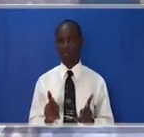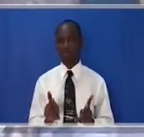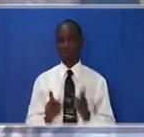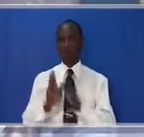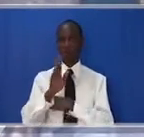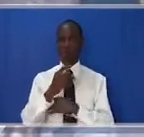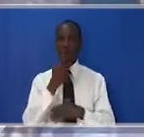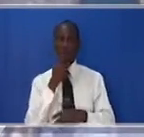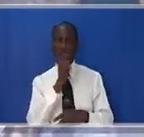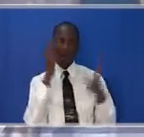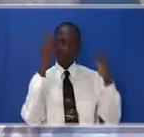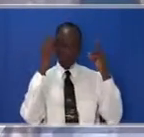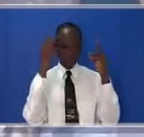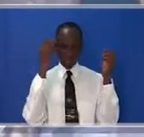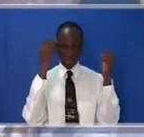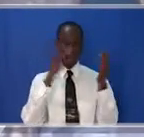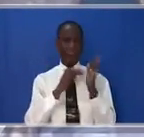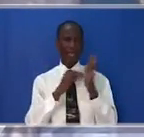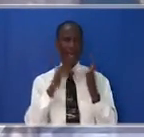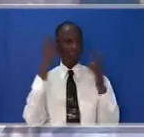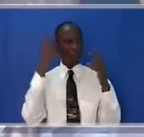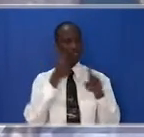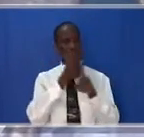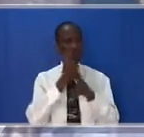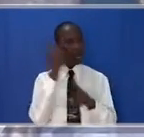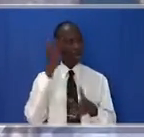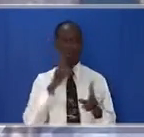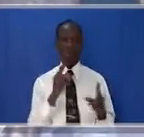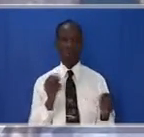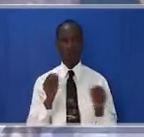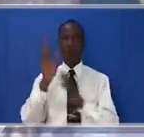no wo her inti ye Moses na she emra bia